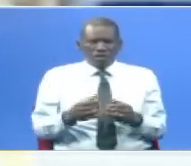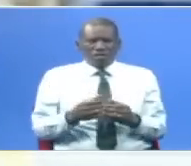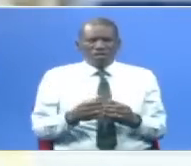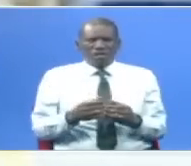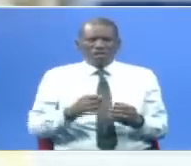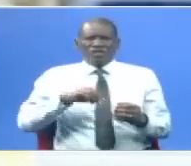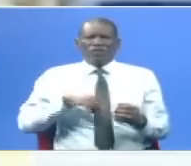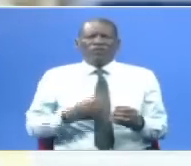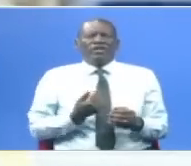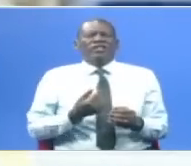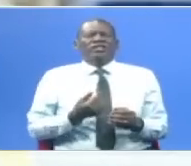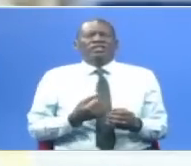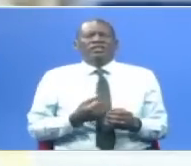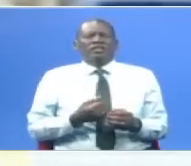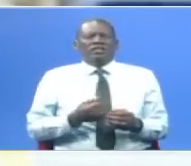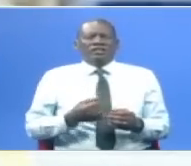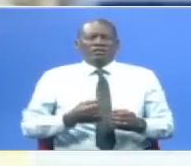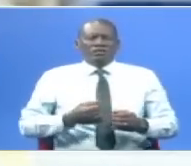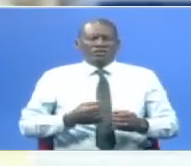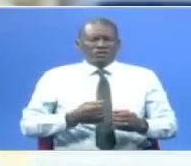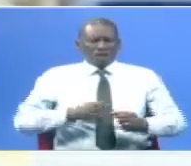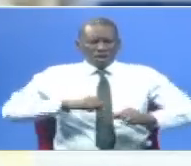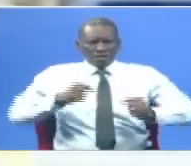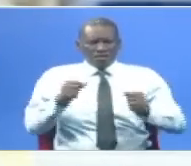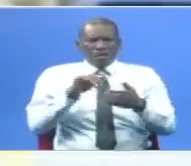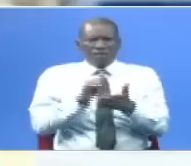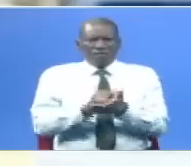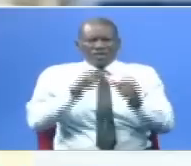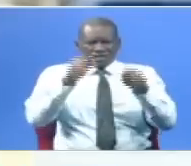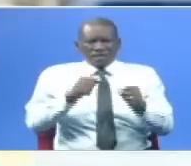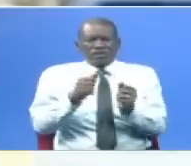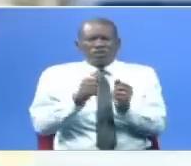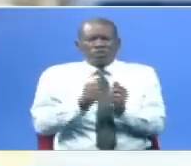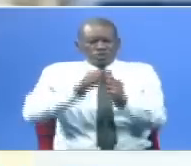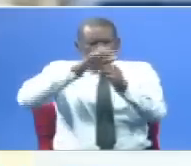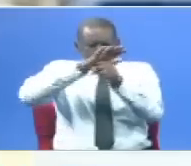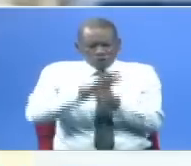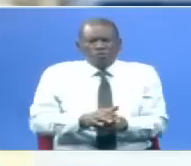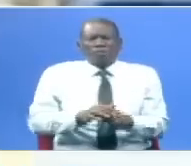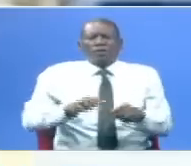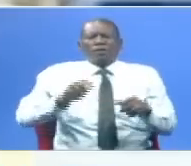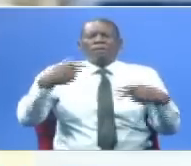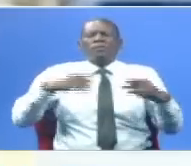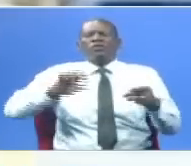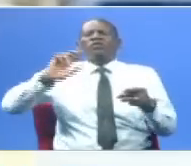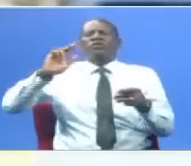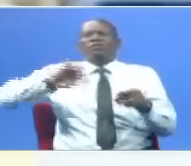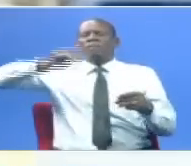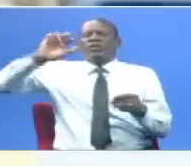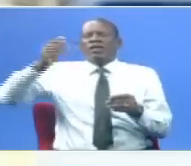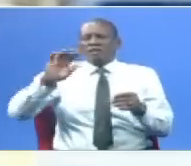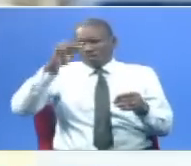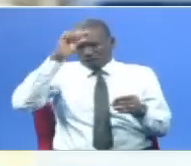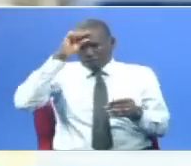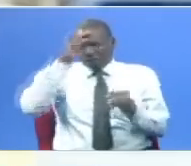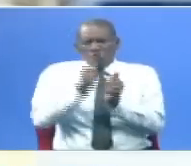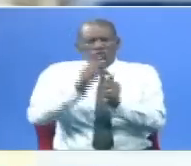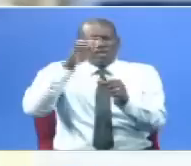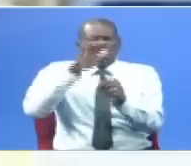very indebted that despite the persecution of the people of Mount Kenya by the government, despite a lot